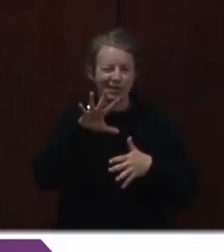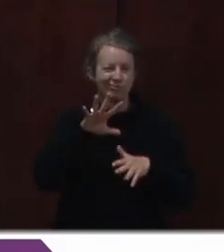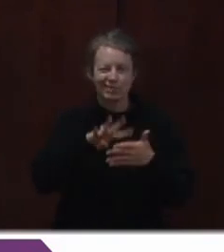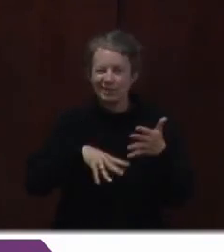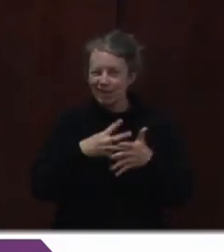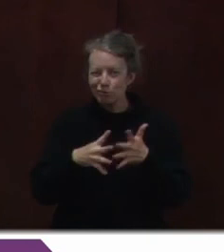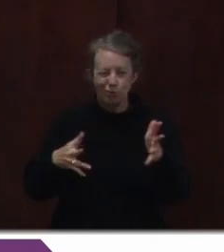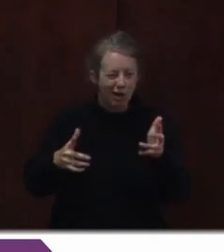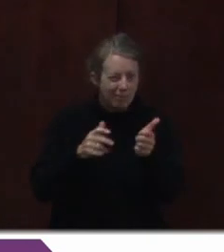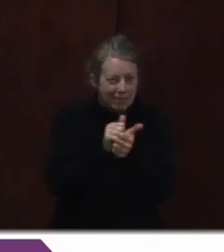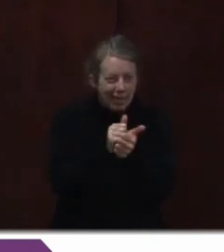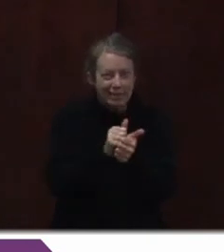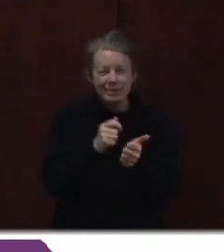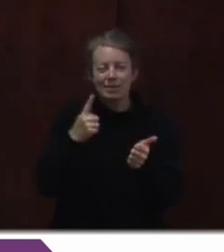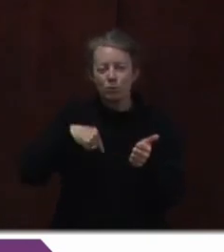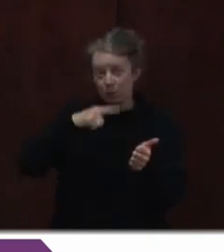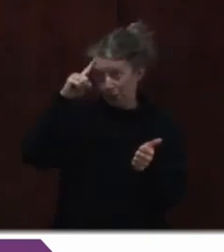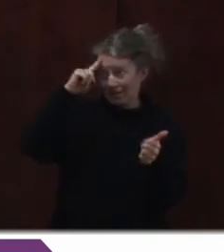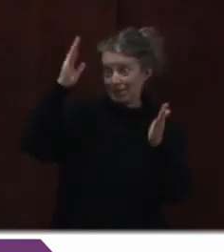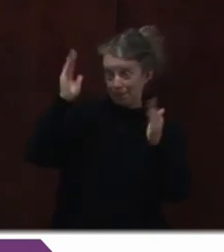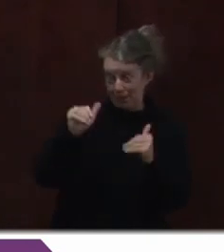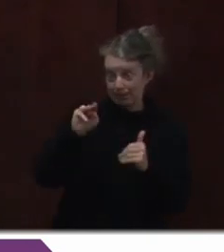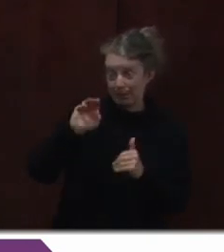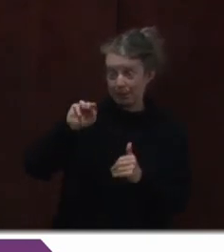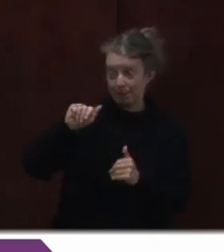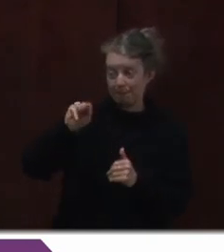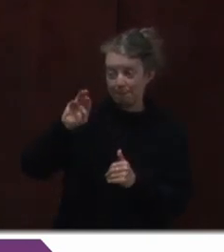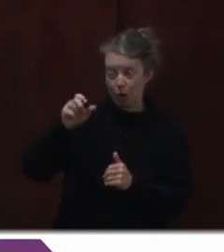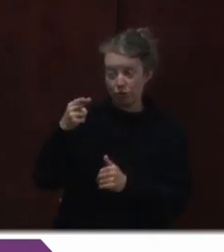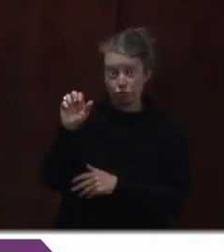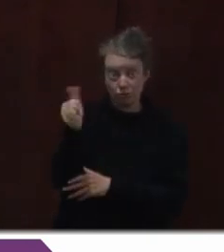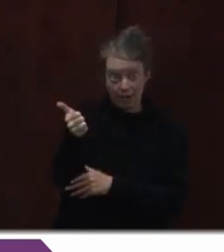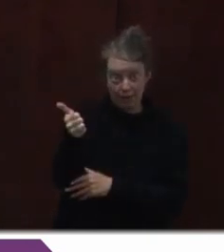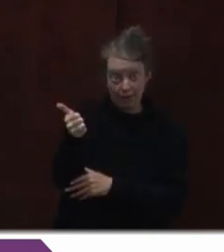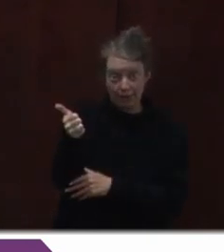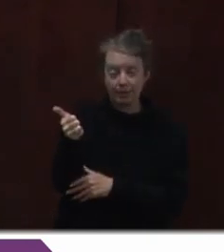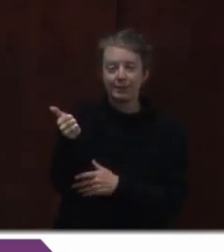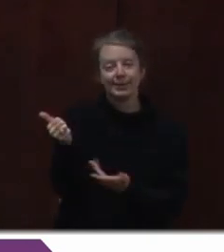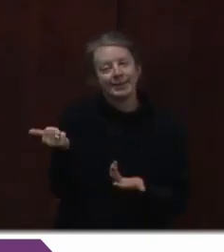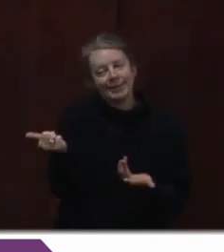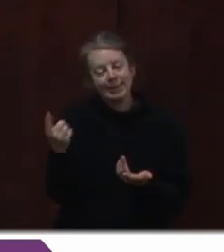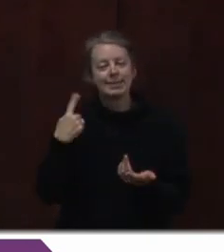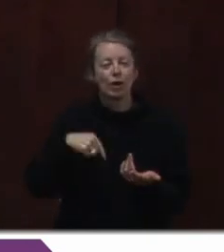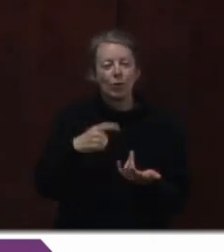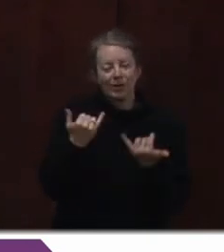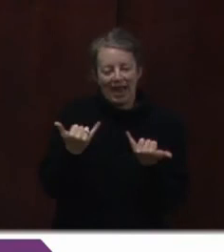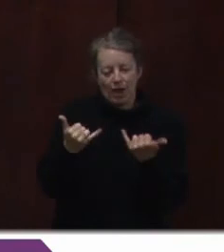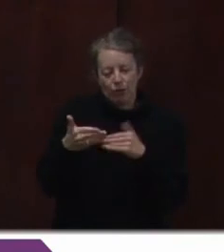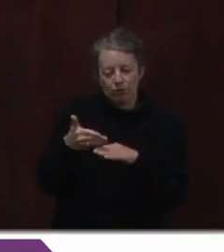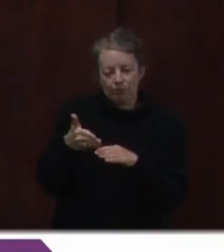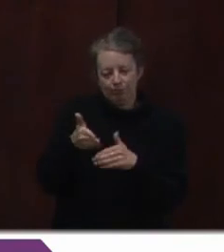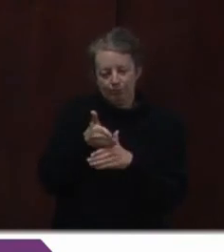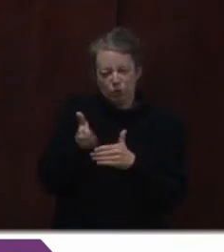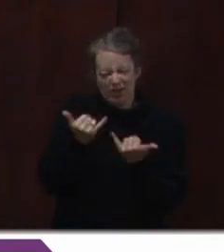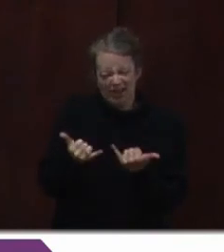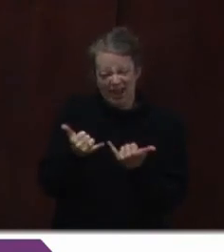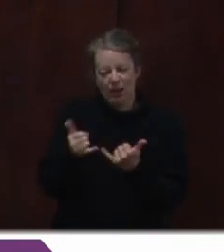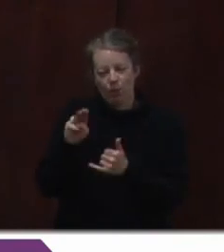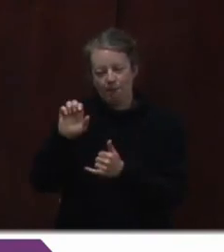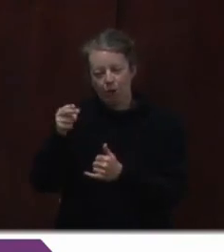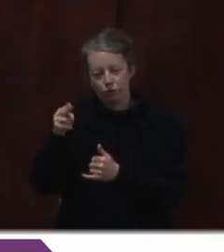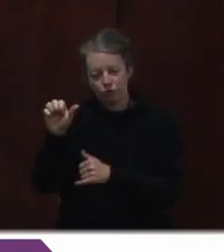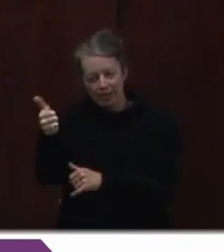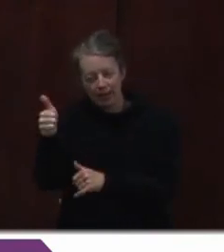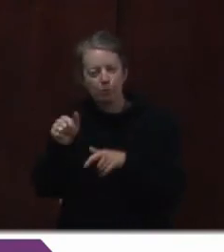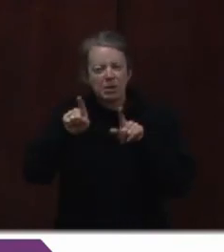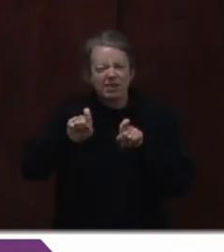the anticipation of March 10th, and we're going to be testing out that surge capacity because we know that Group 3 was coming, and